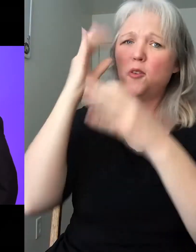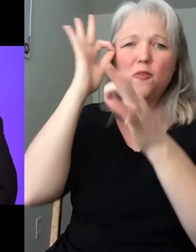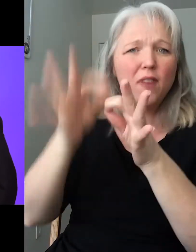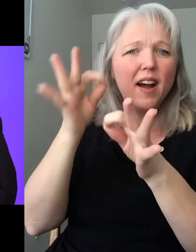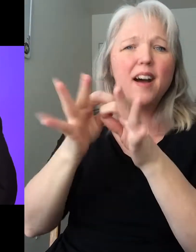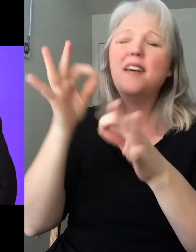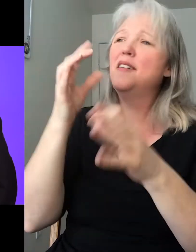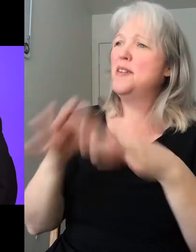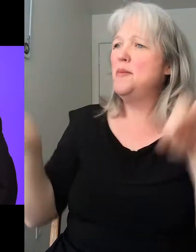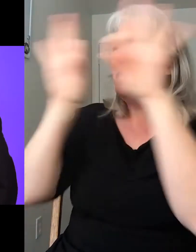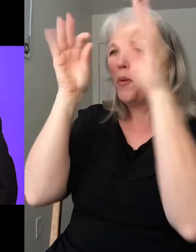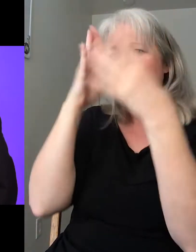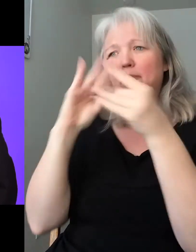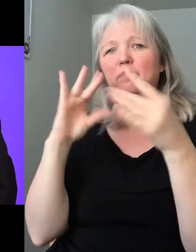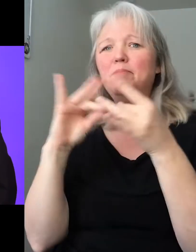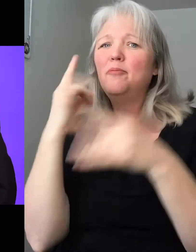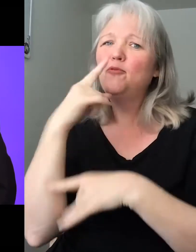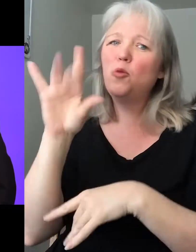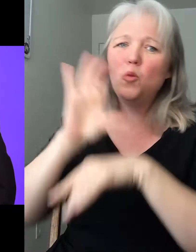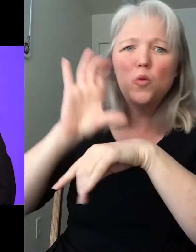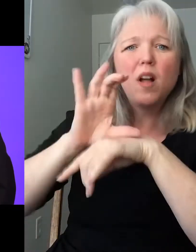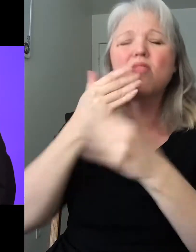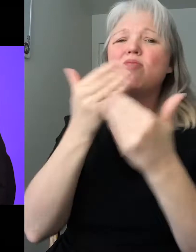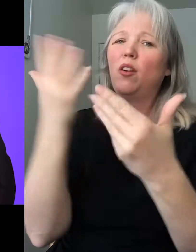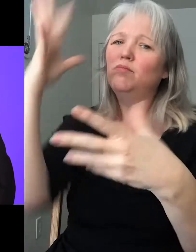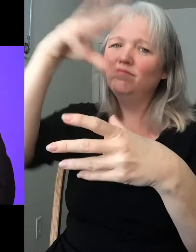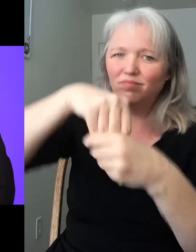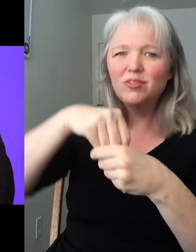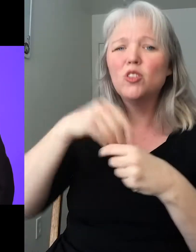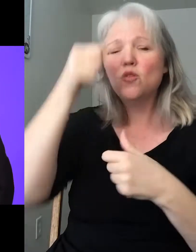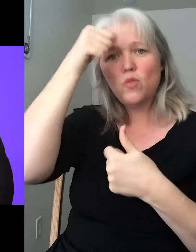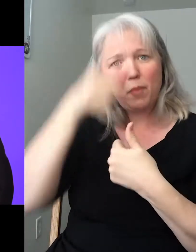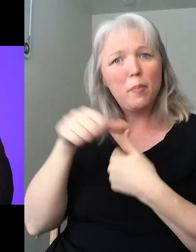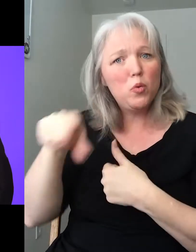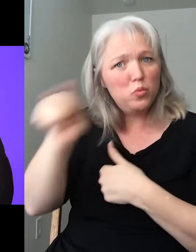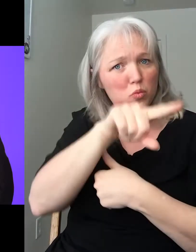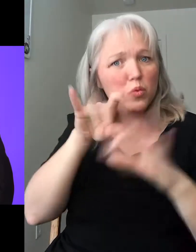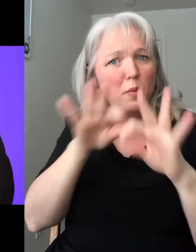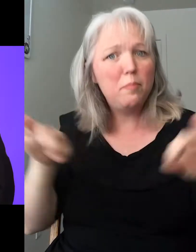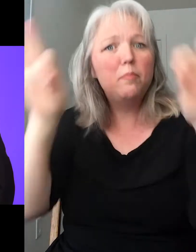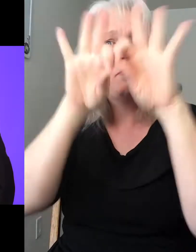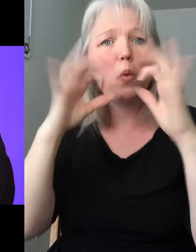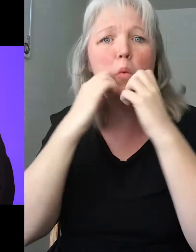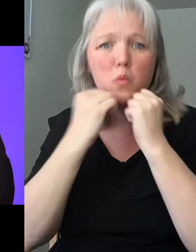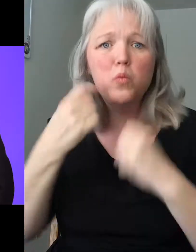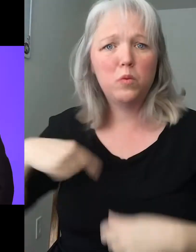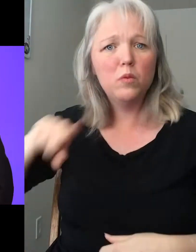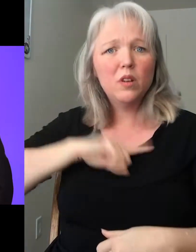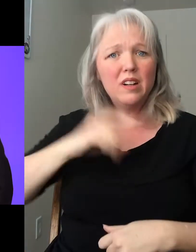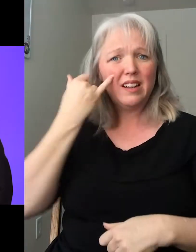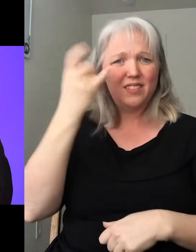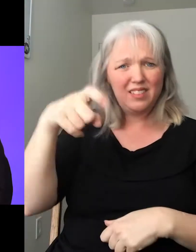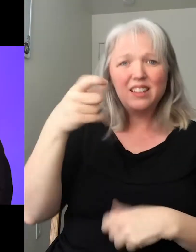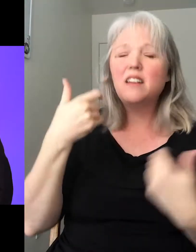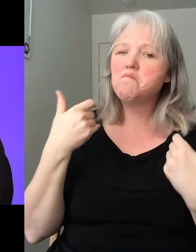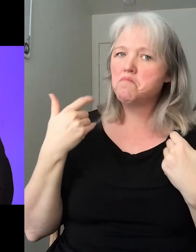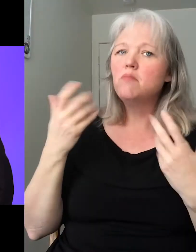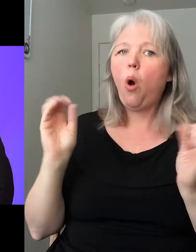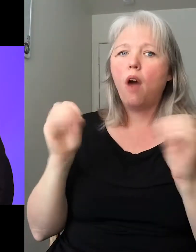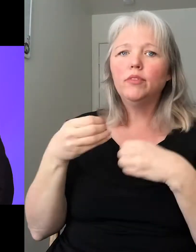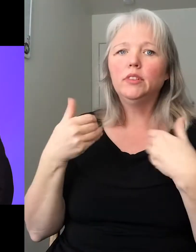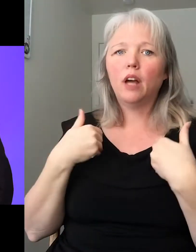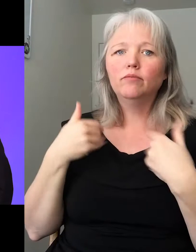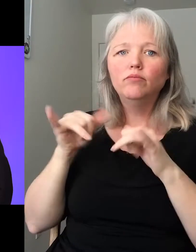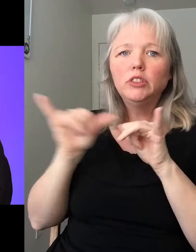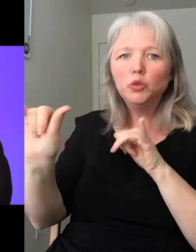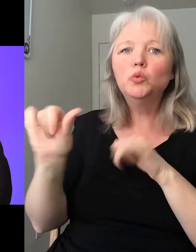church. I want to thank you for being part of that. Remember that you're important to us. If you have a need, we are in the office. You can call. You can reach